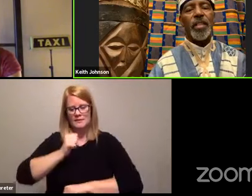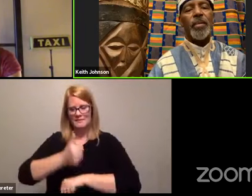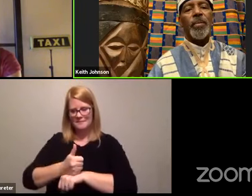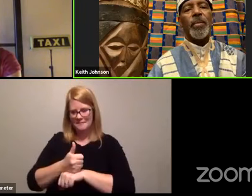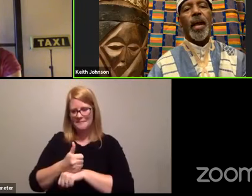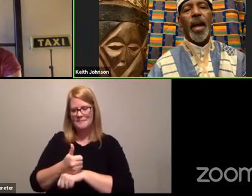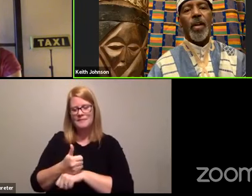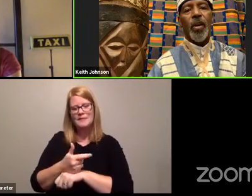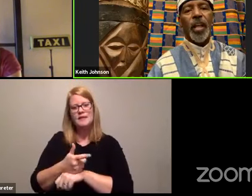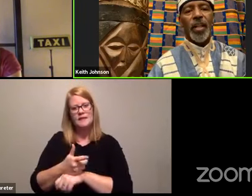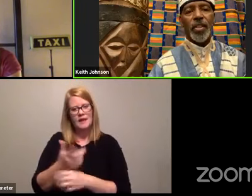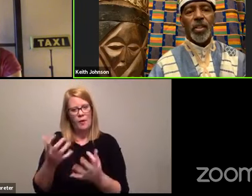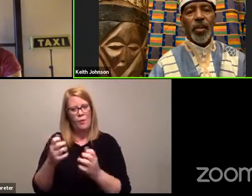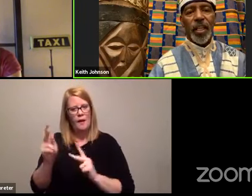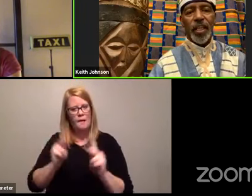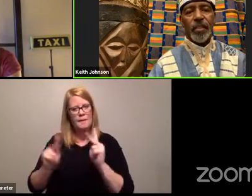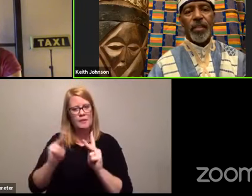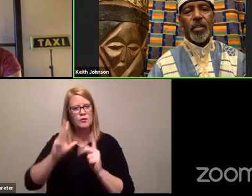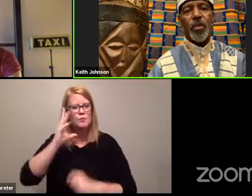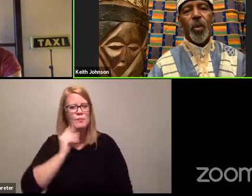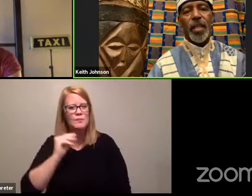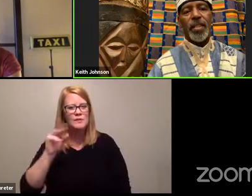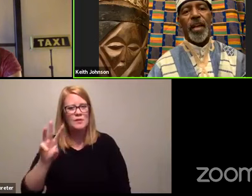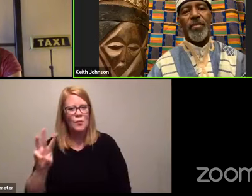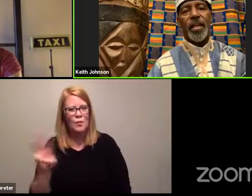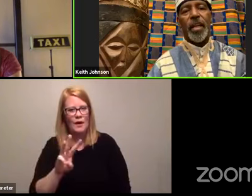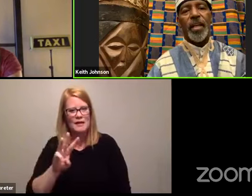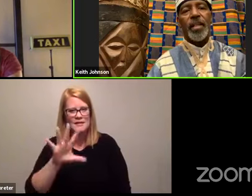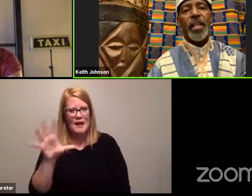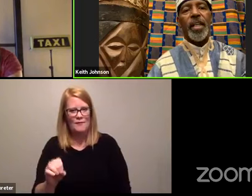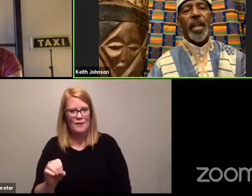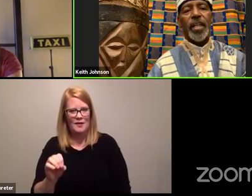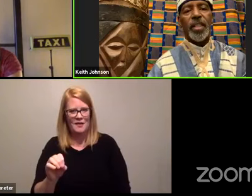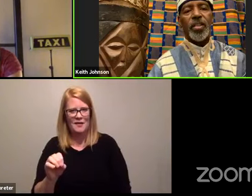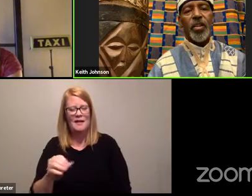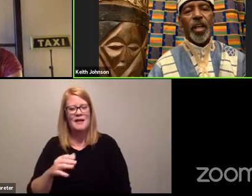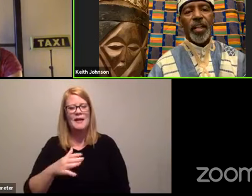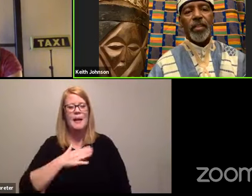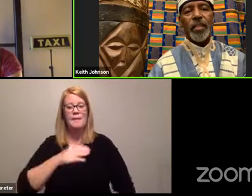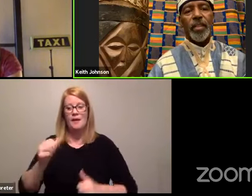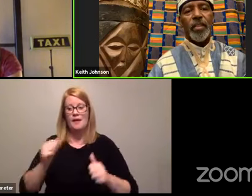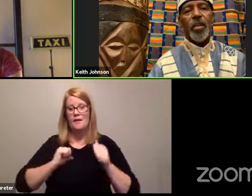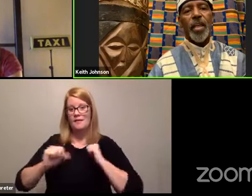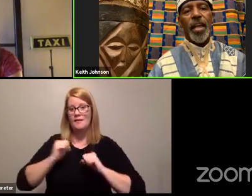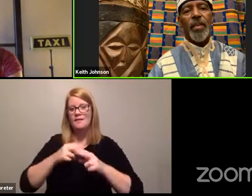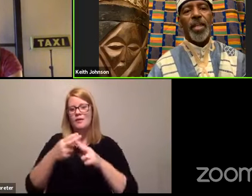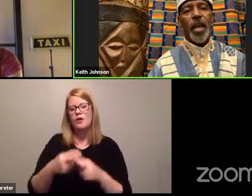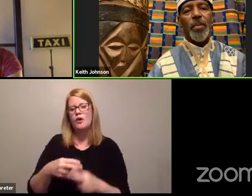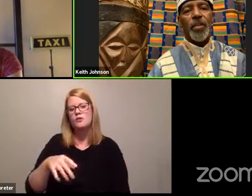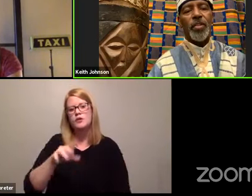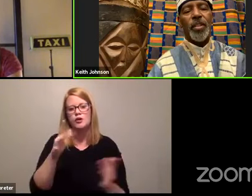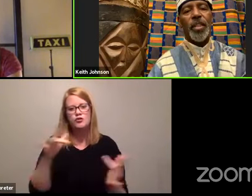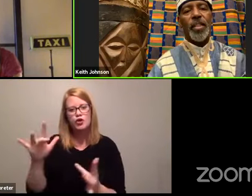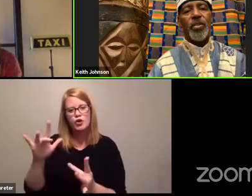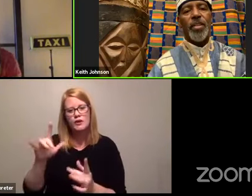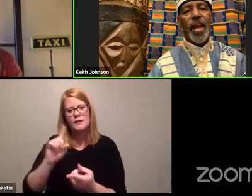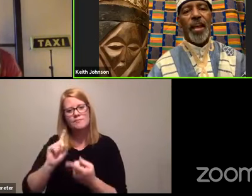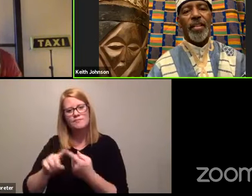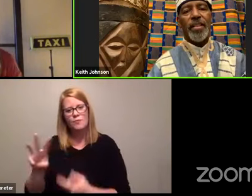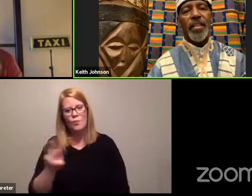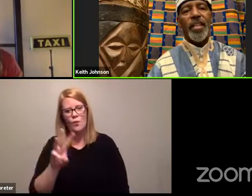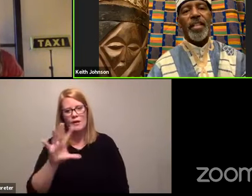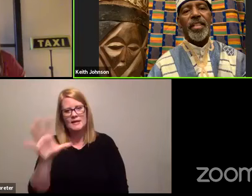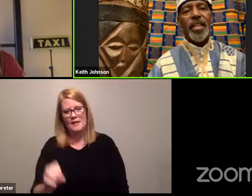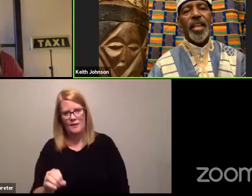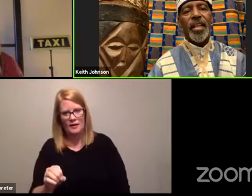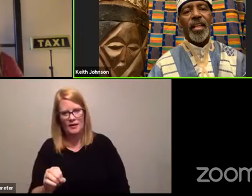Africa. I call it a journey to West Africa. And it's so that you can have the opportunity to